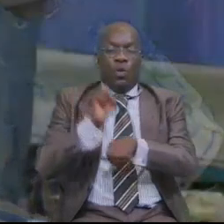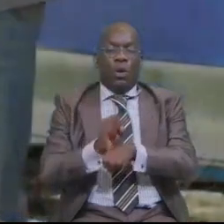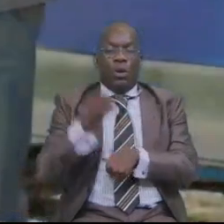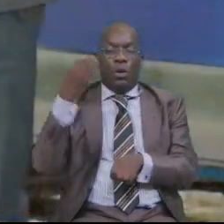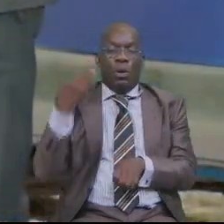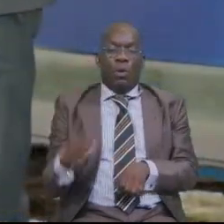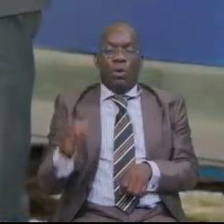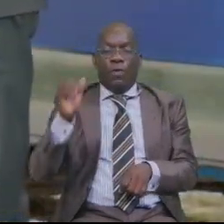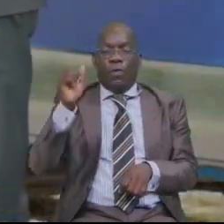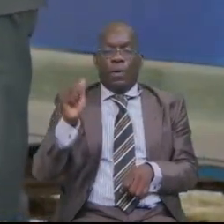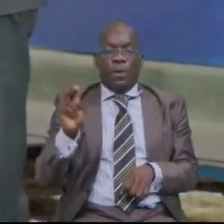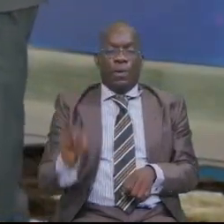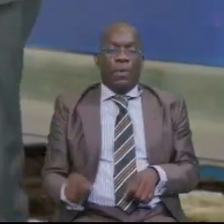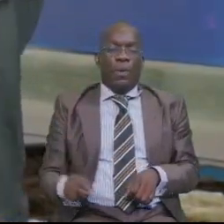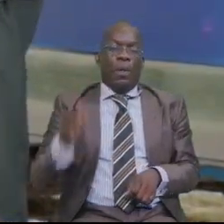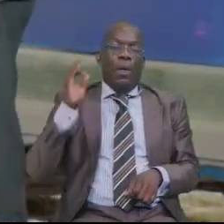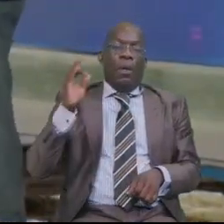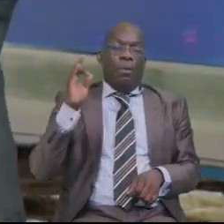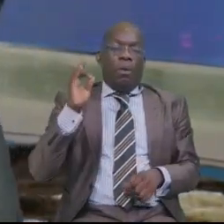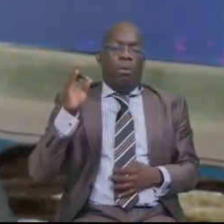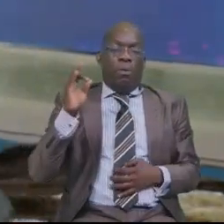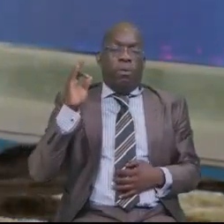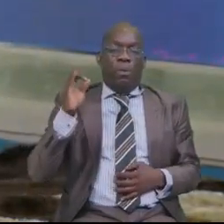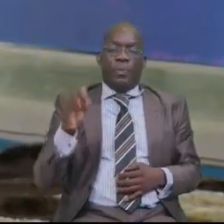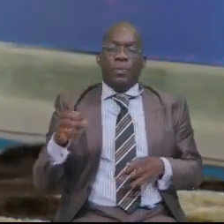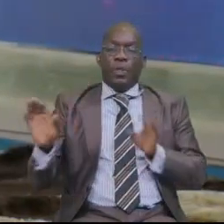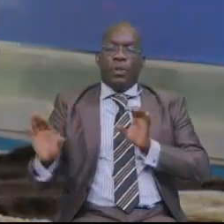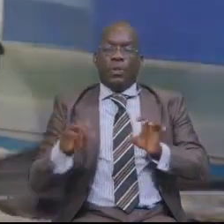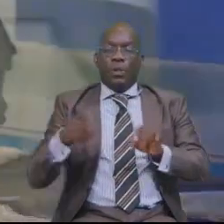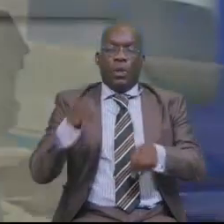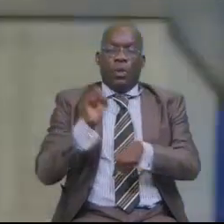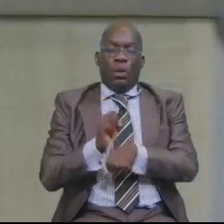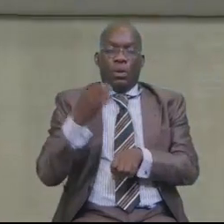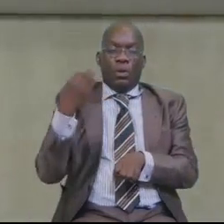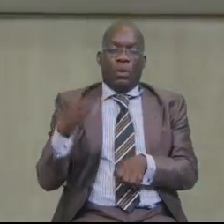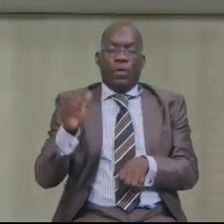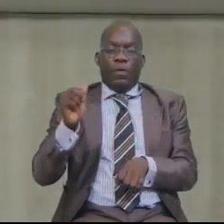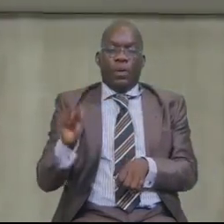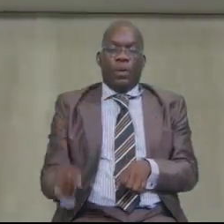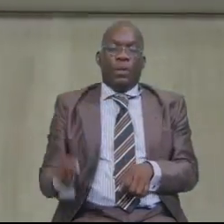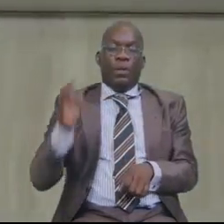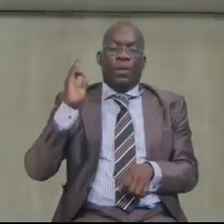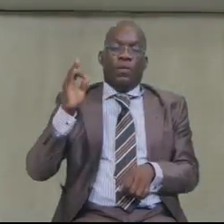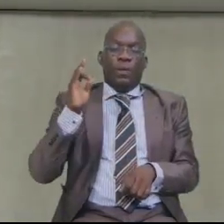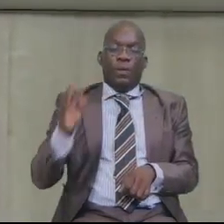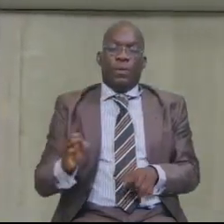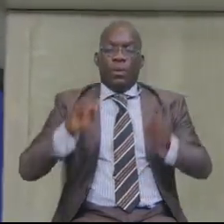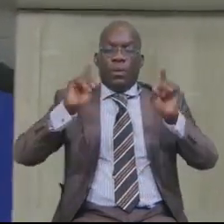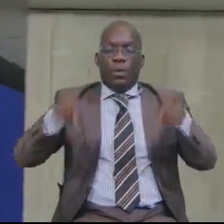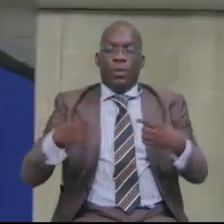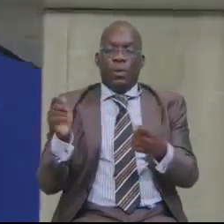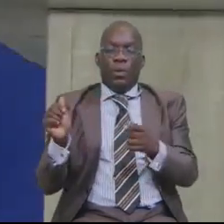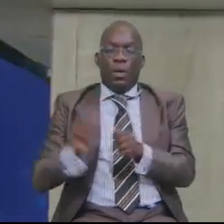work of an evangelist. Do the work of an evangelist. Go